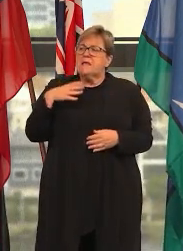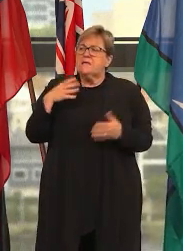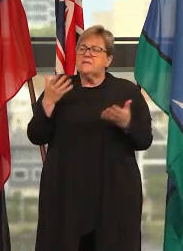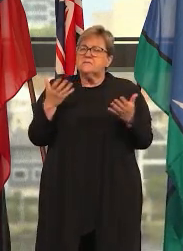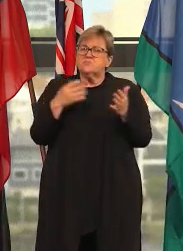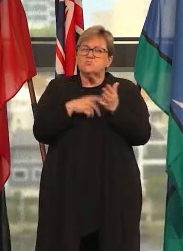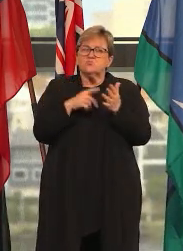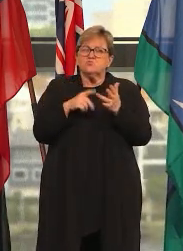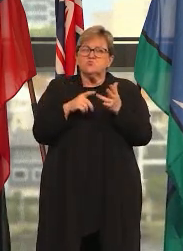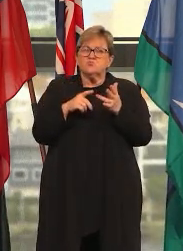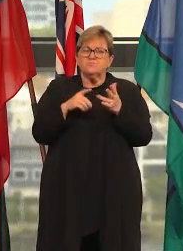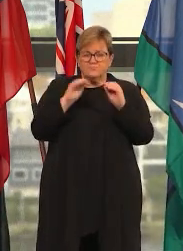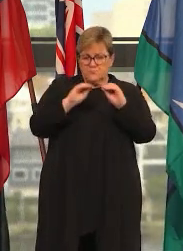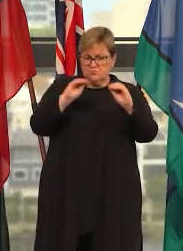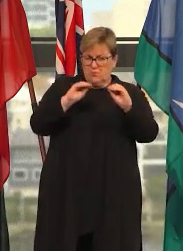And